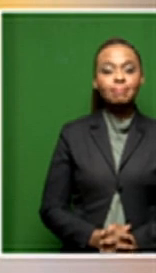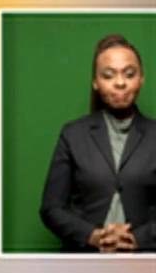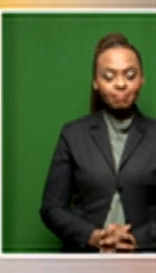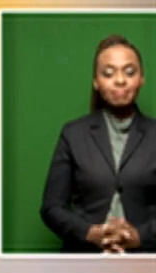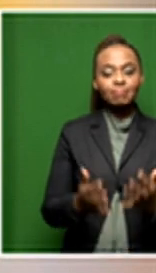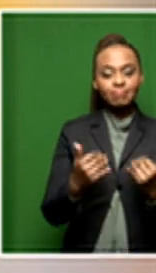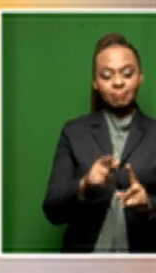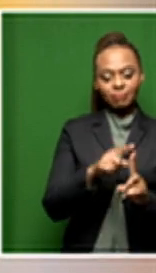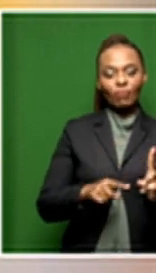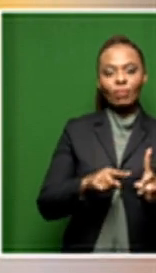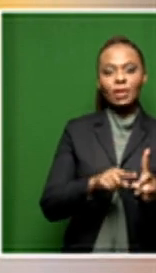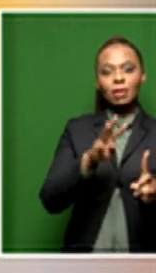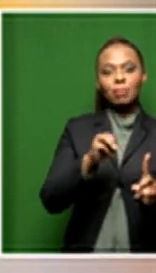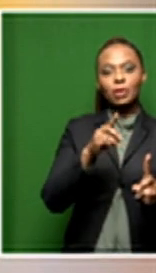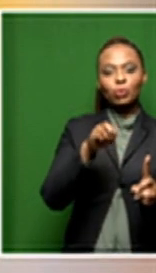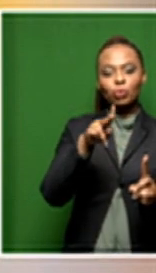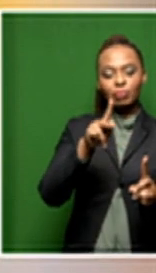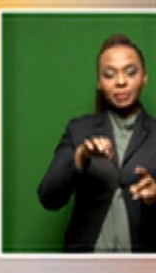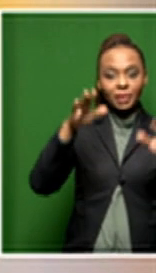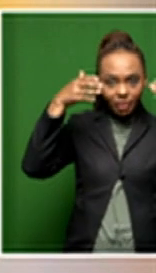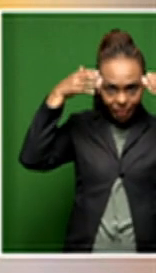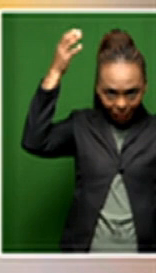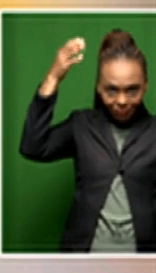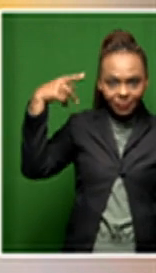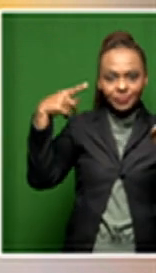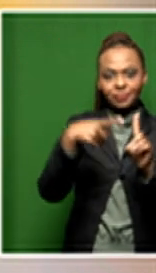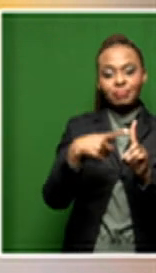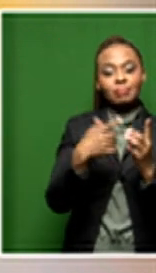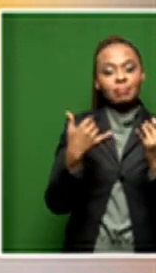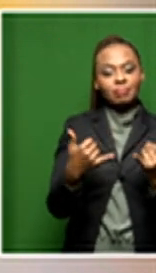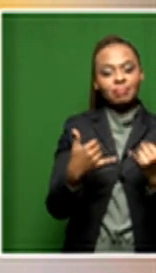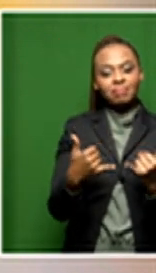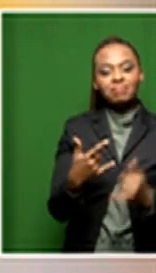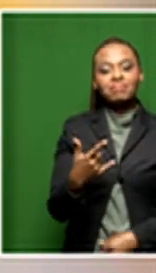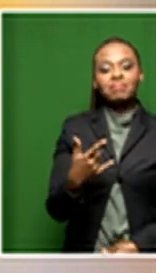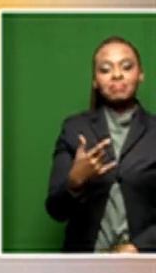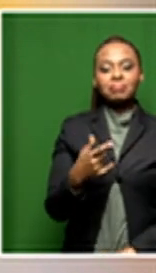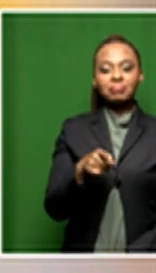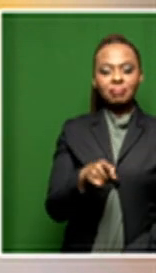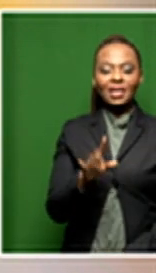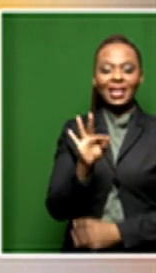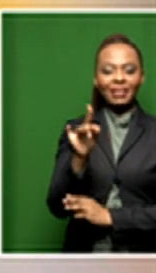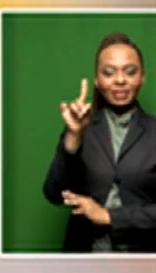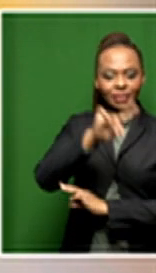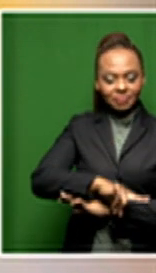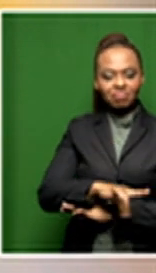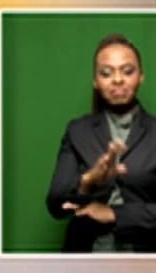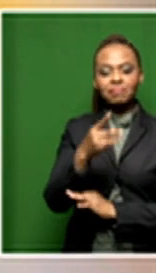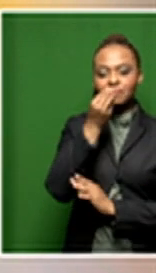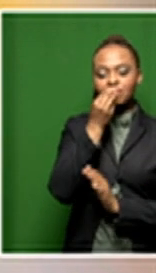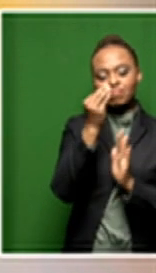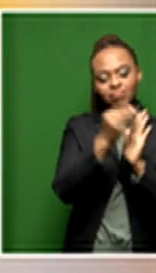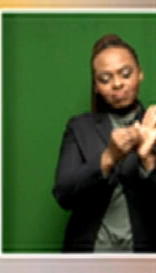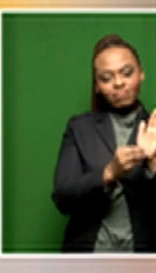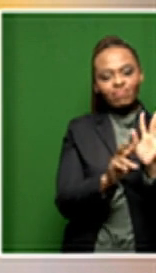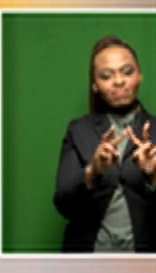Makhiba Modupe, better known as the Lazy Chef, is rising to fame for her unique take on daily recipes which have been featured on a